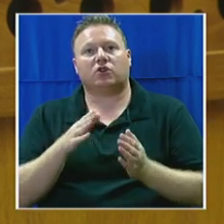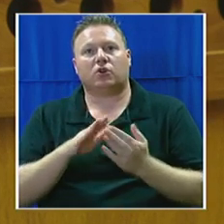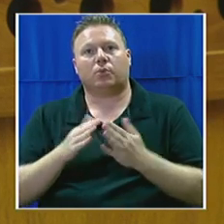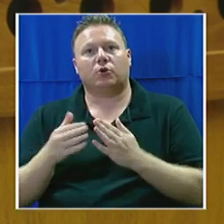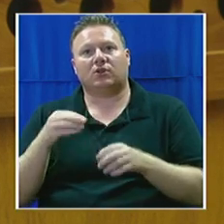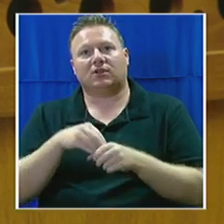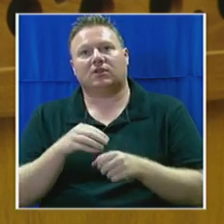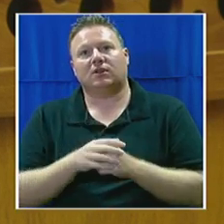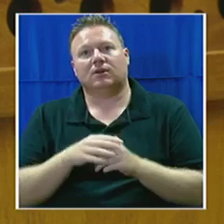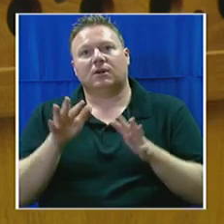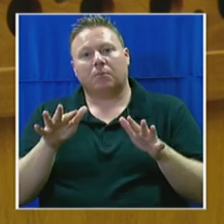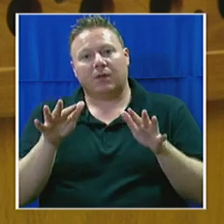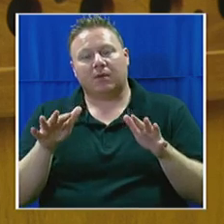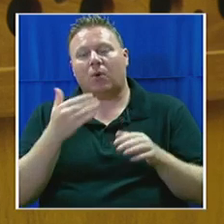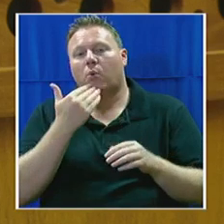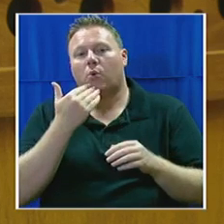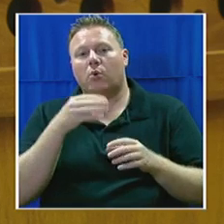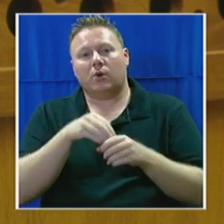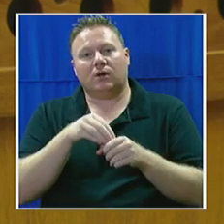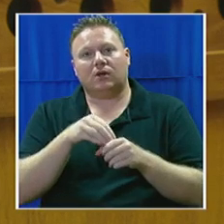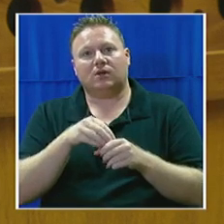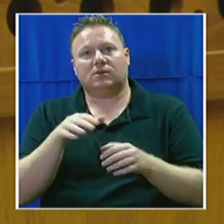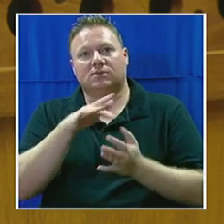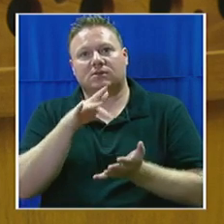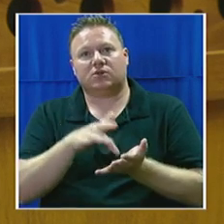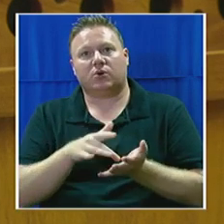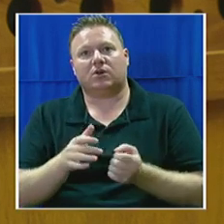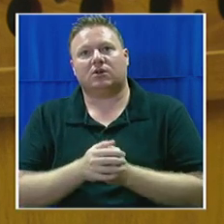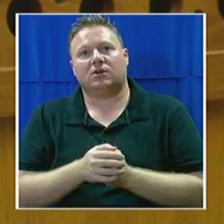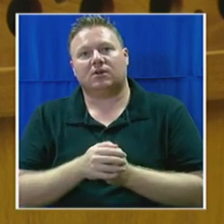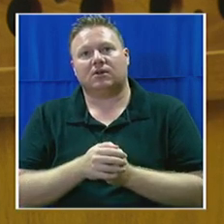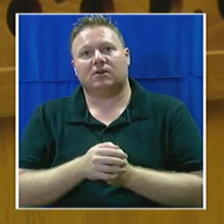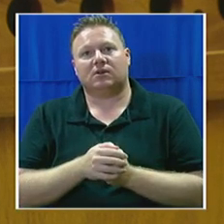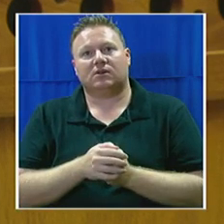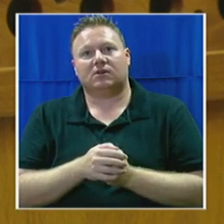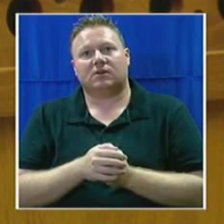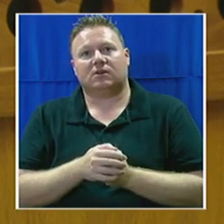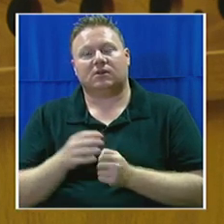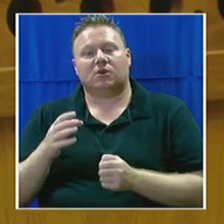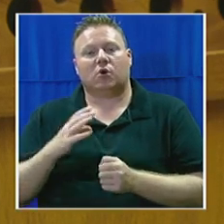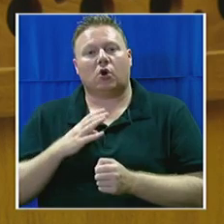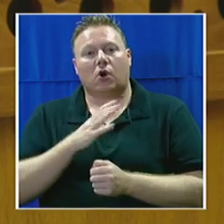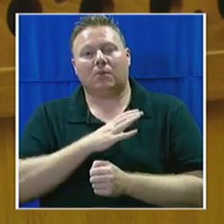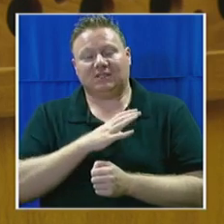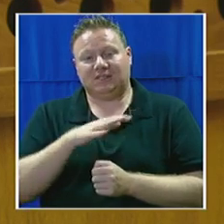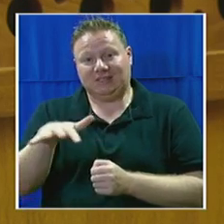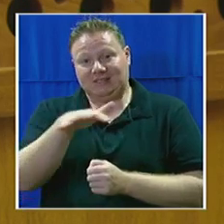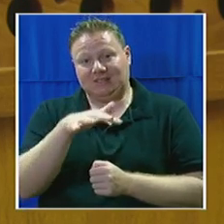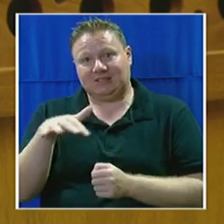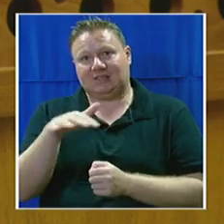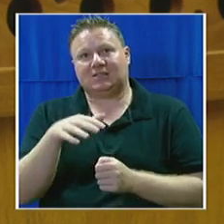those who are in power. These committees are an institutionalized channel